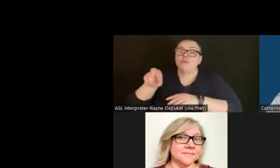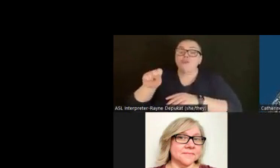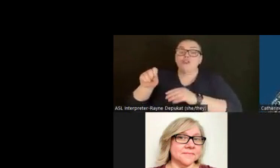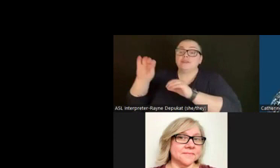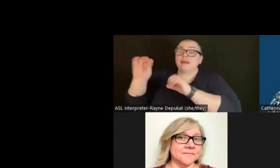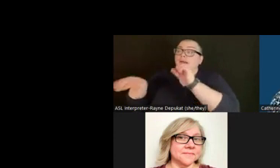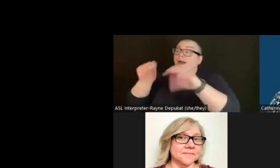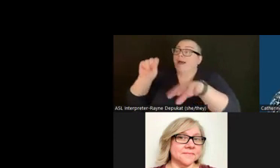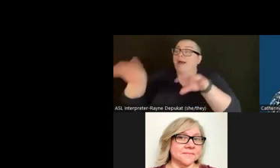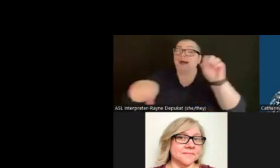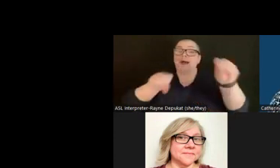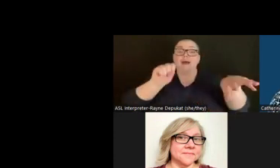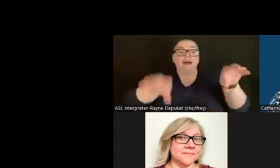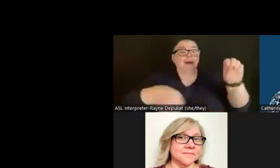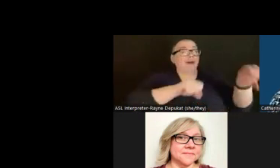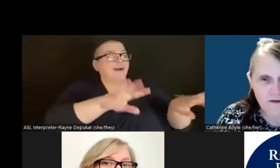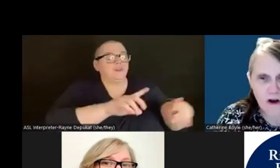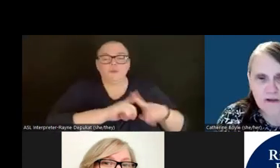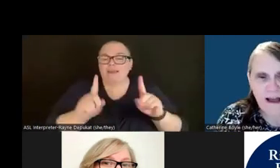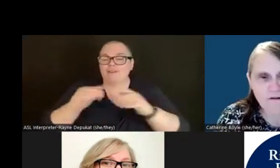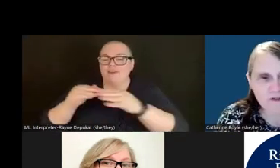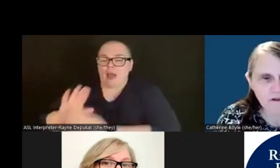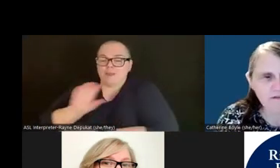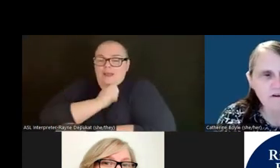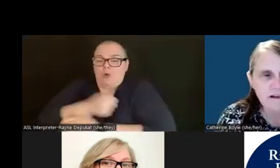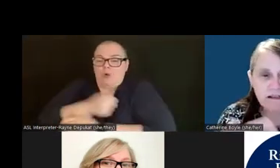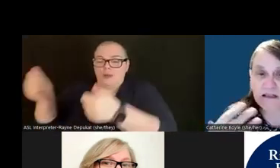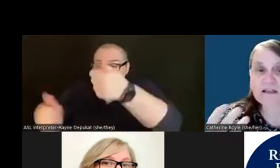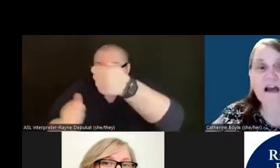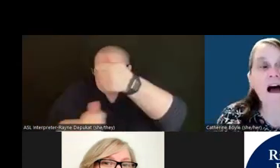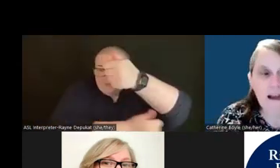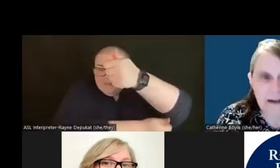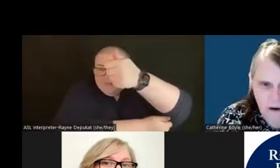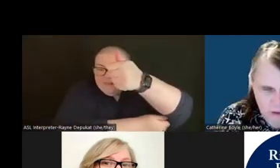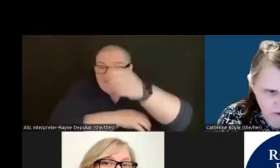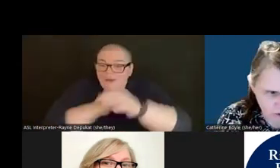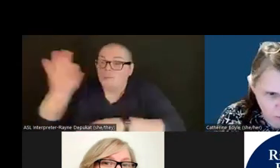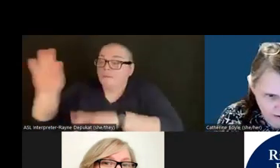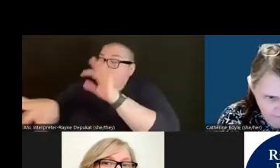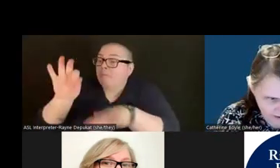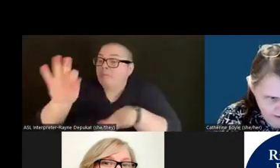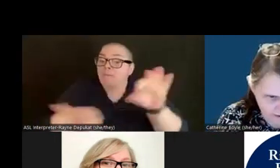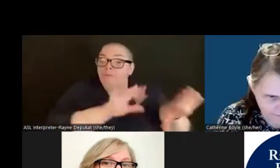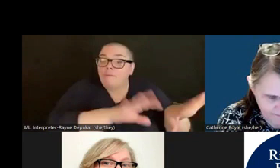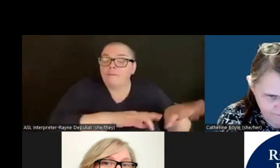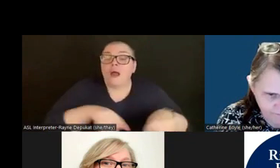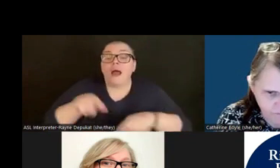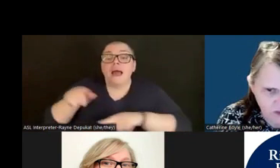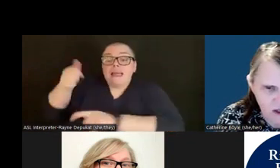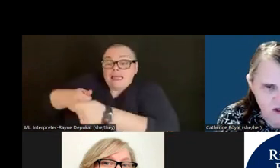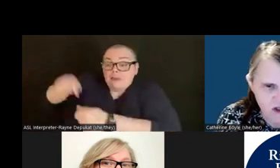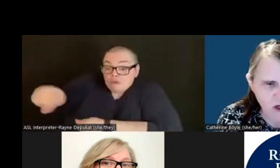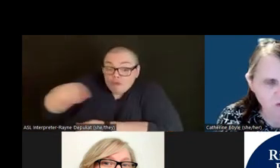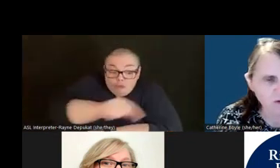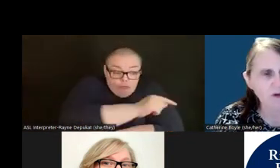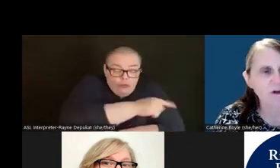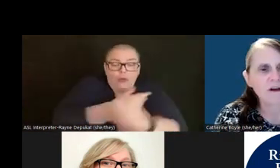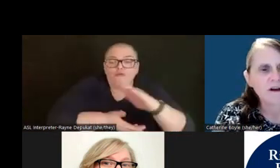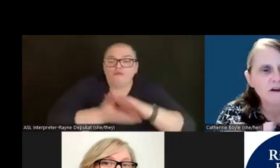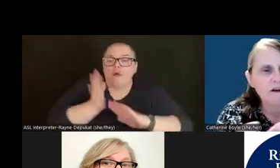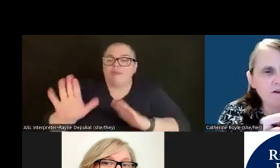different housing authorities. And those housing authorities decide how to run their waiting lists.